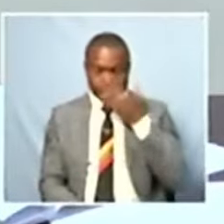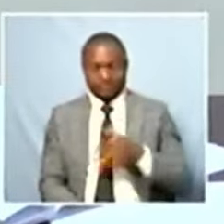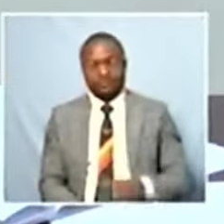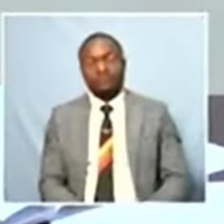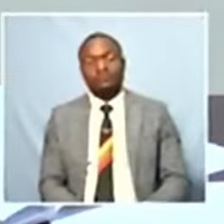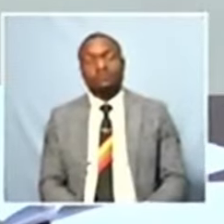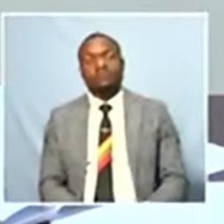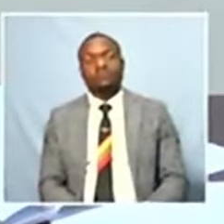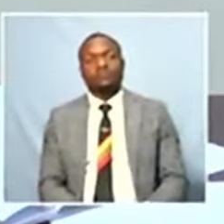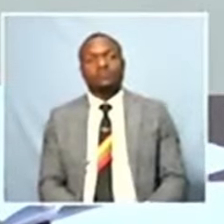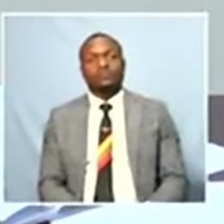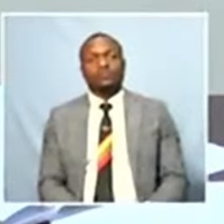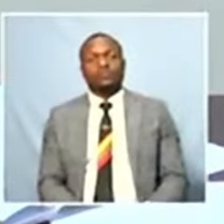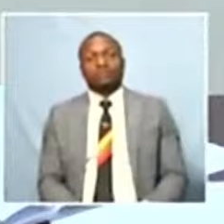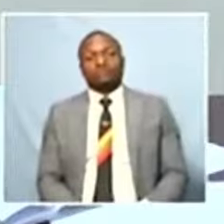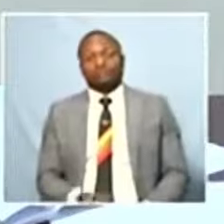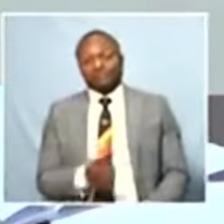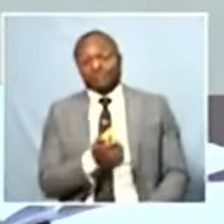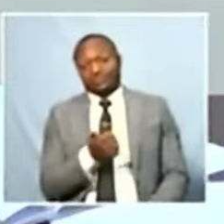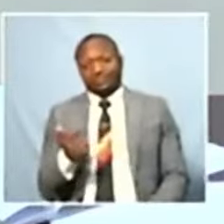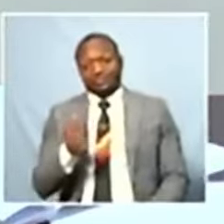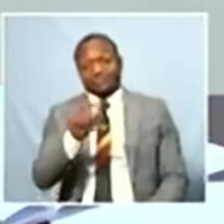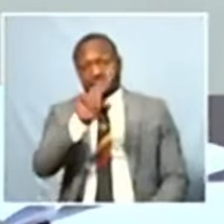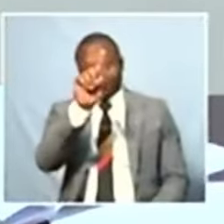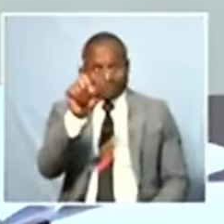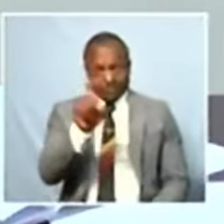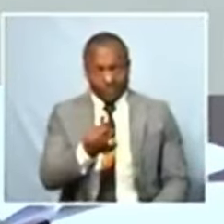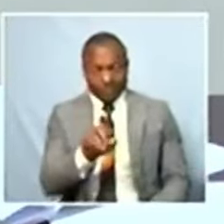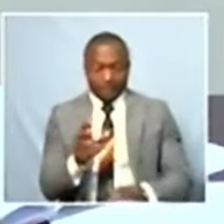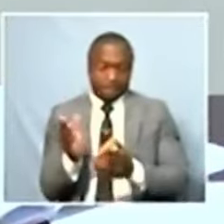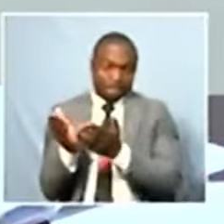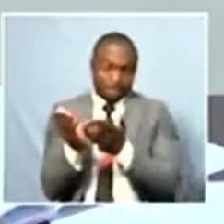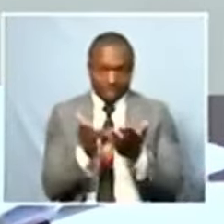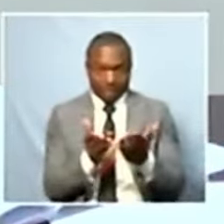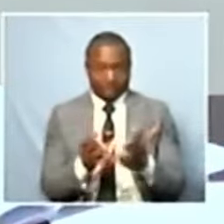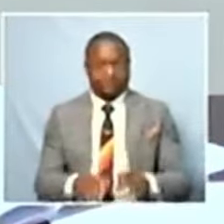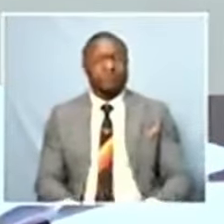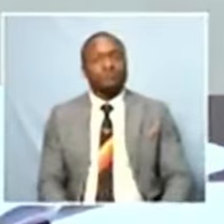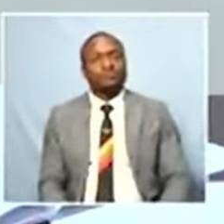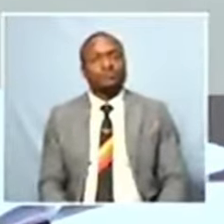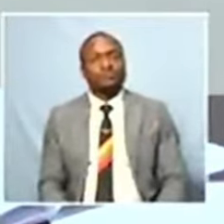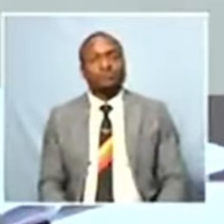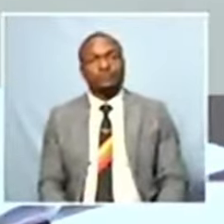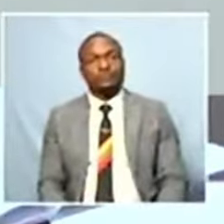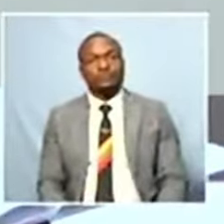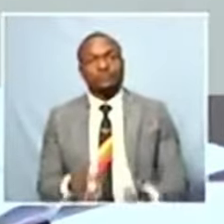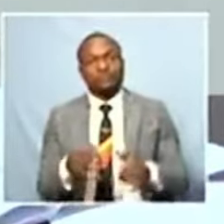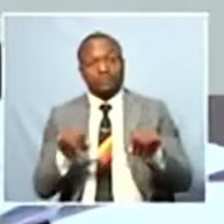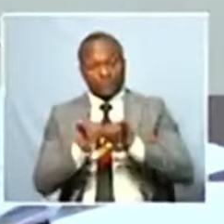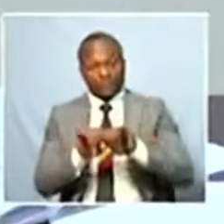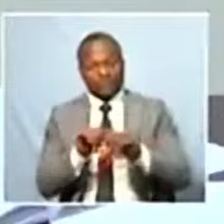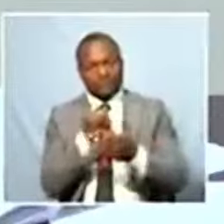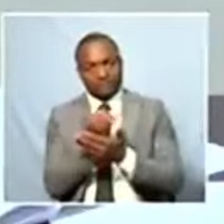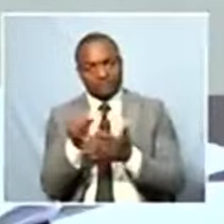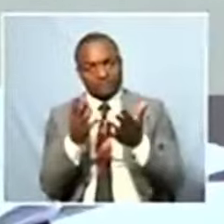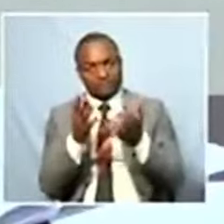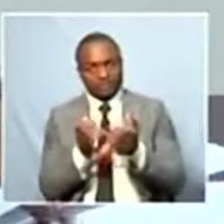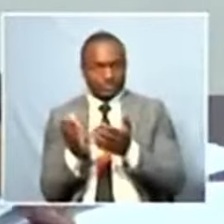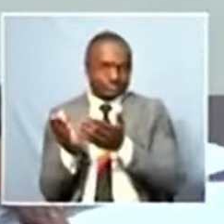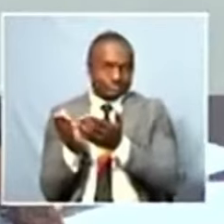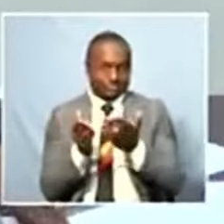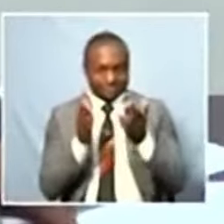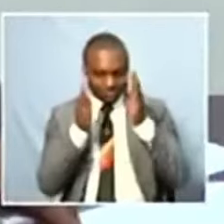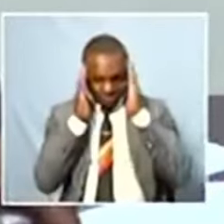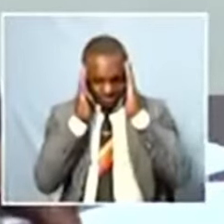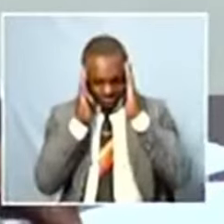On the other questions that have been raised, Chair, the key issue we'd want to draw your attention, honorable members,